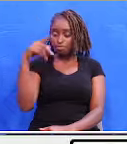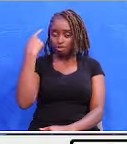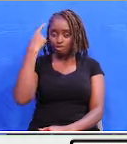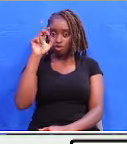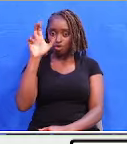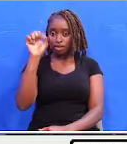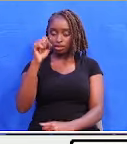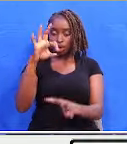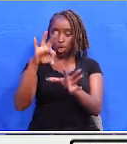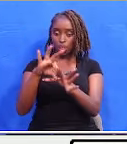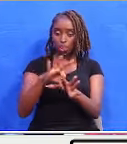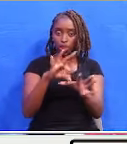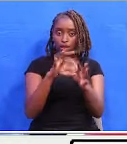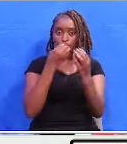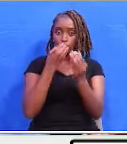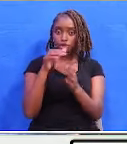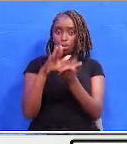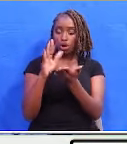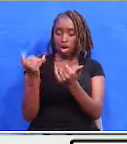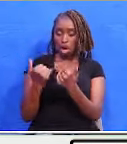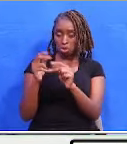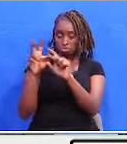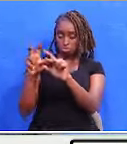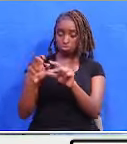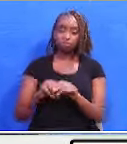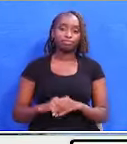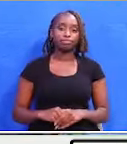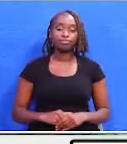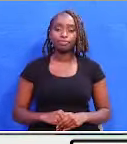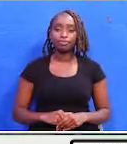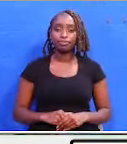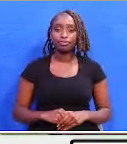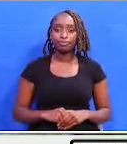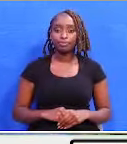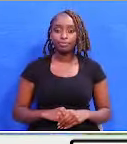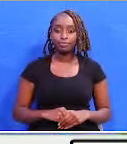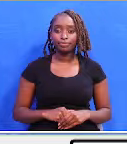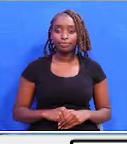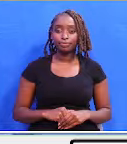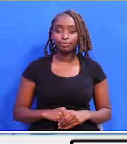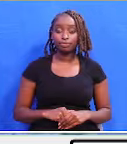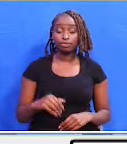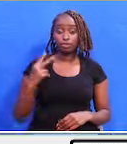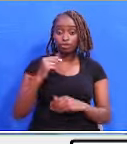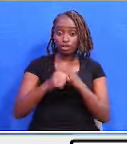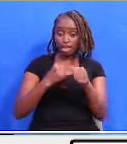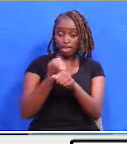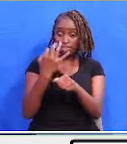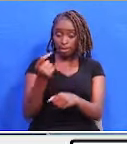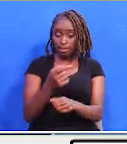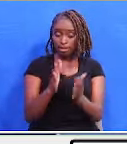Maringa now tells us more. Sitting at the table will be Clinton White. For 2 years, 3 months,